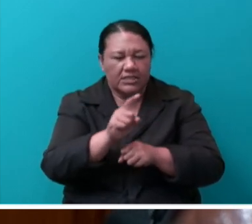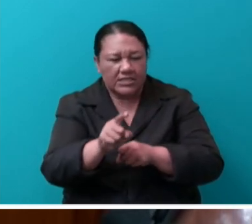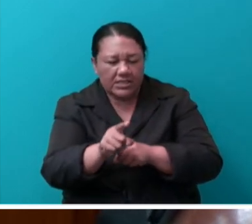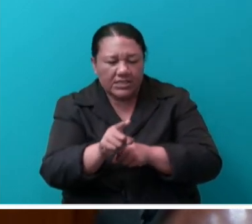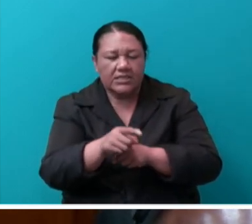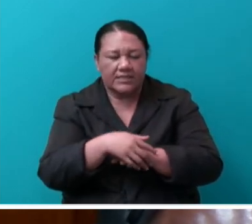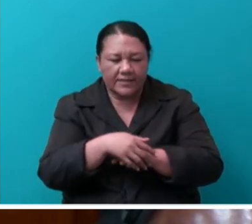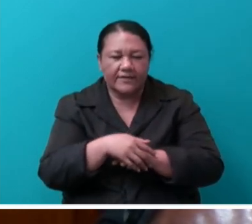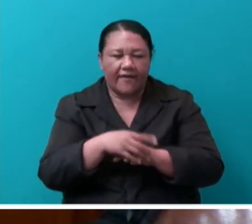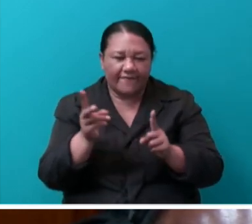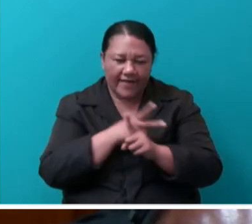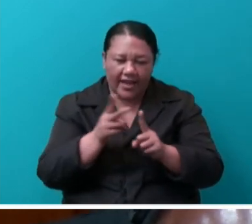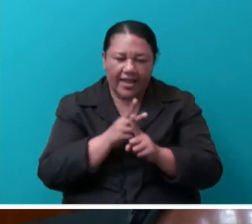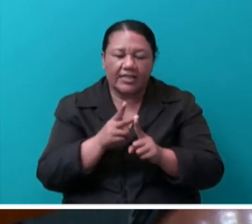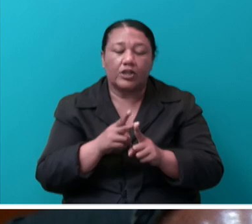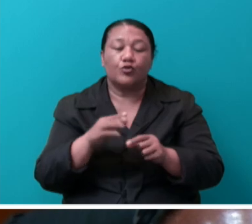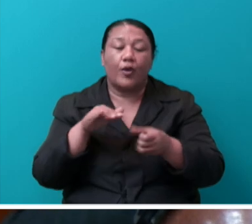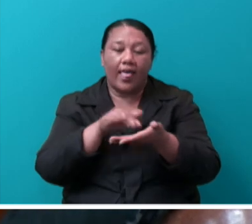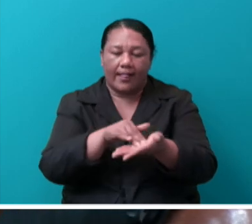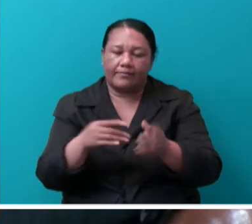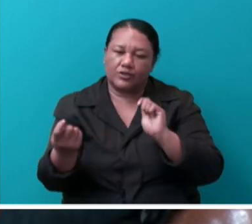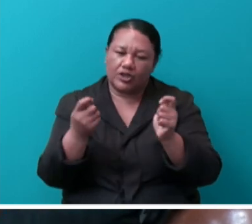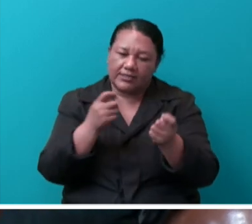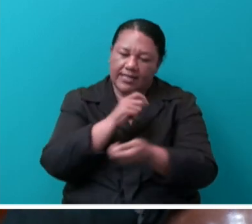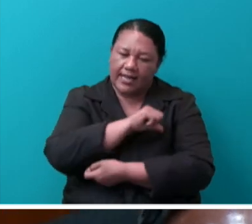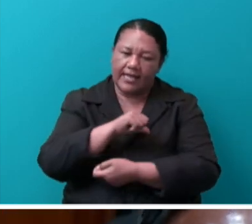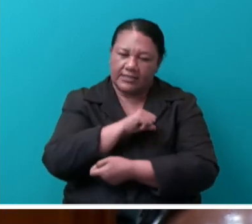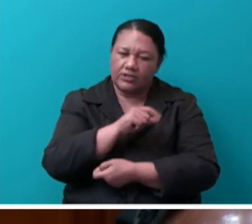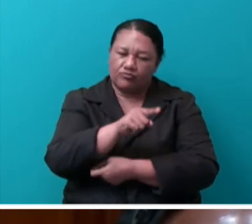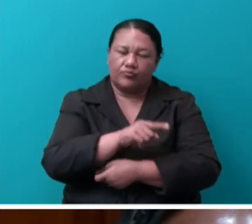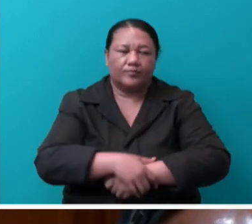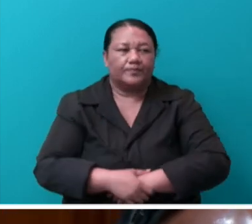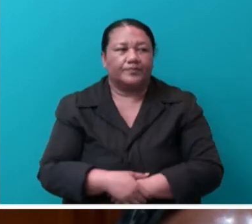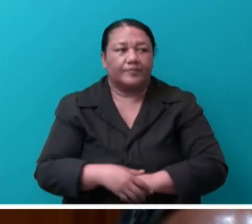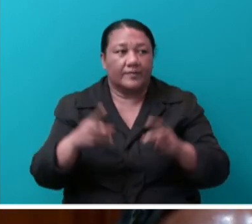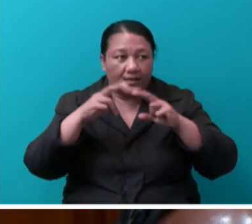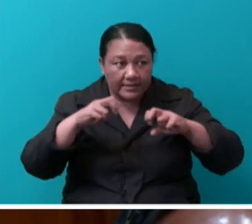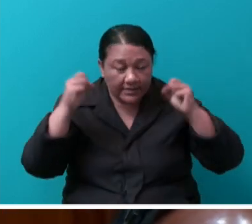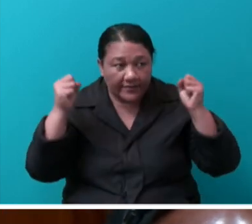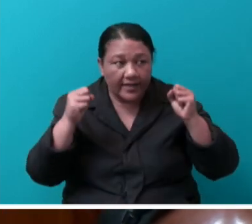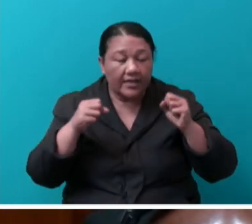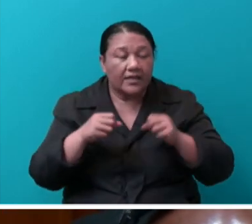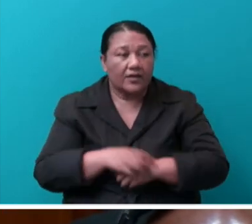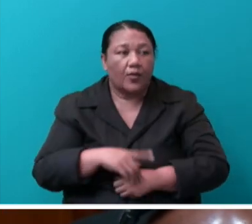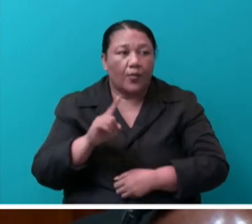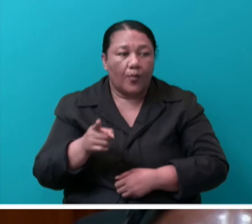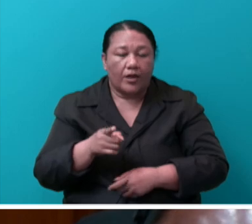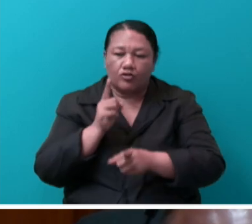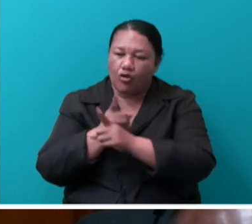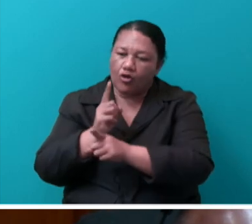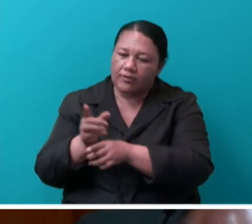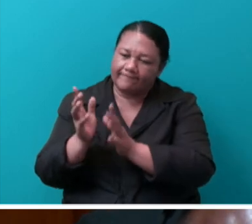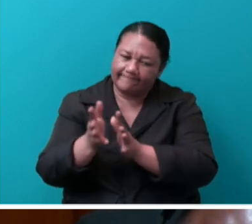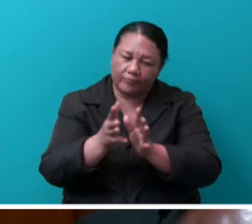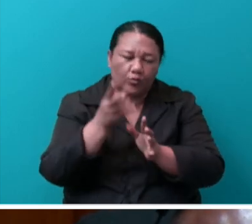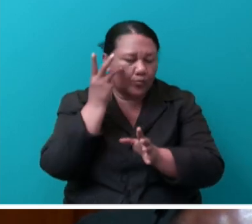behavior of these attitudes. This survey will not just be talking to women and girls, as has been